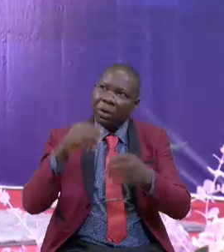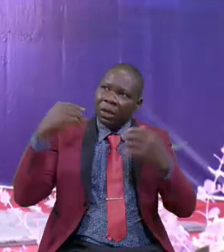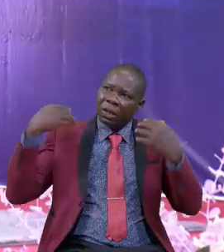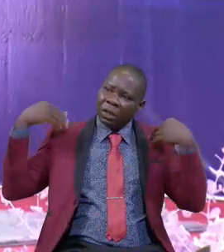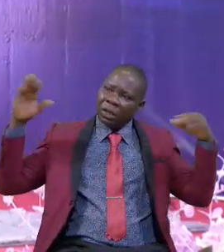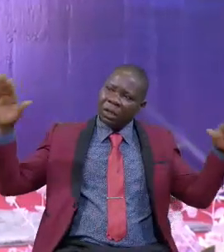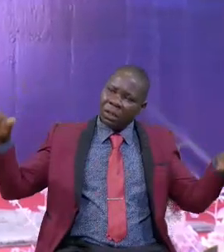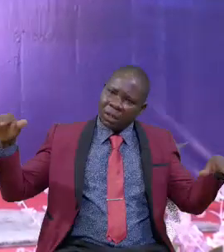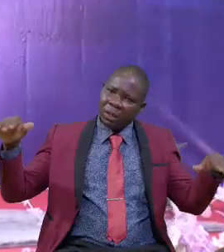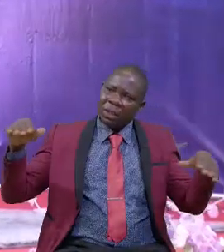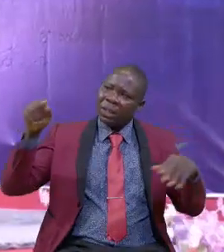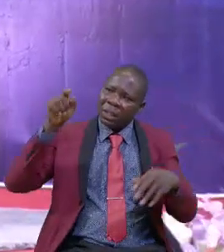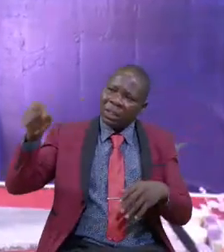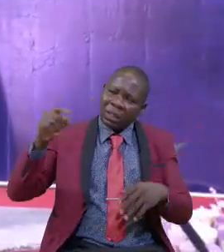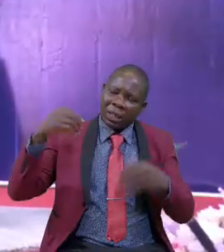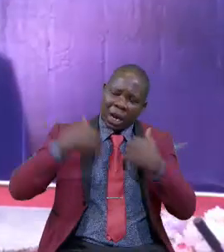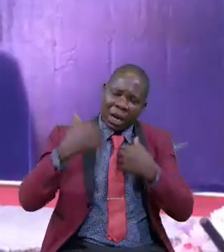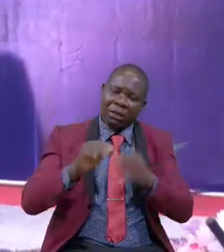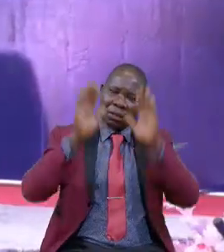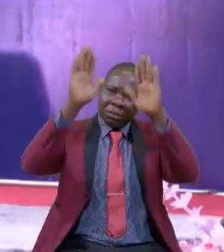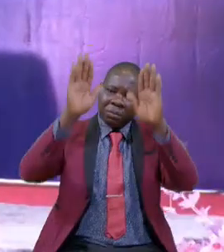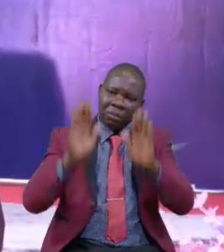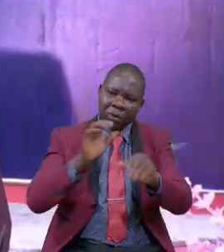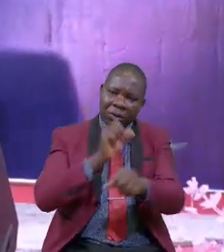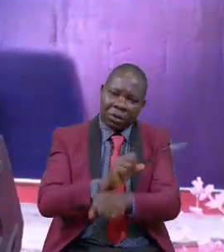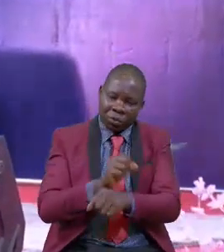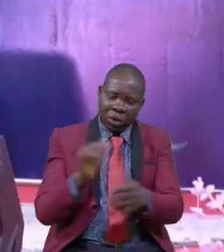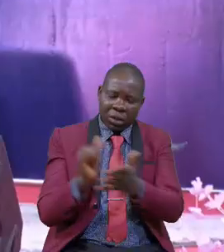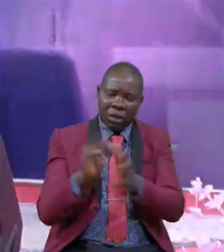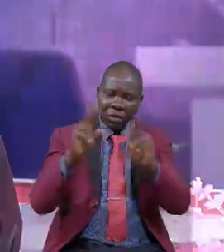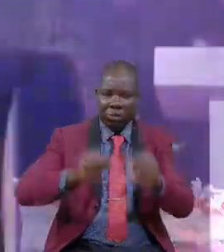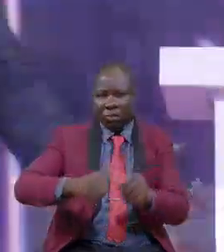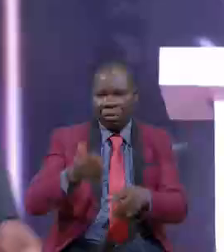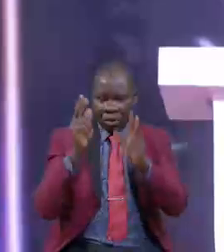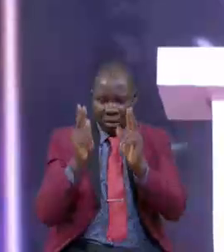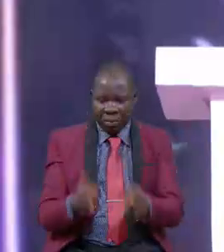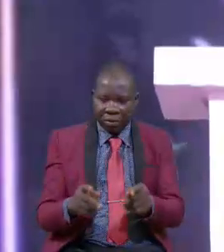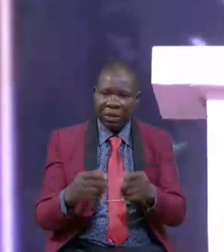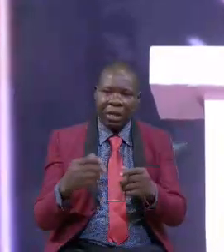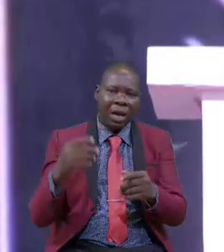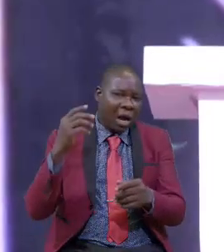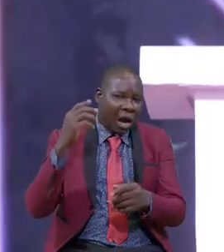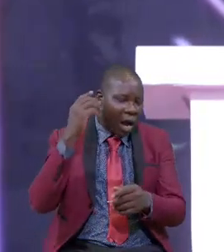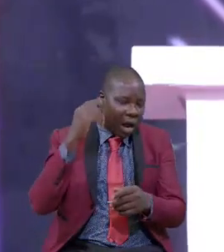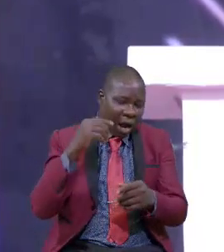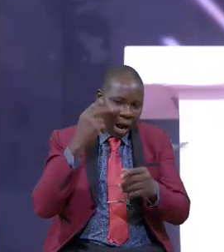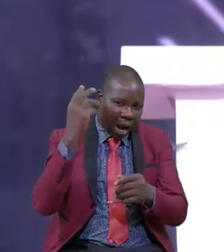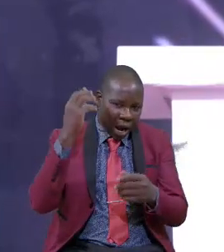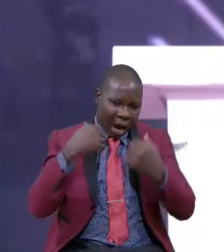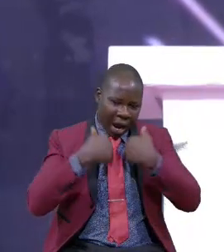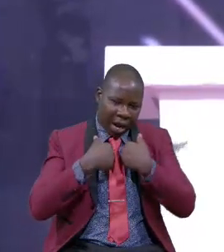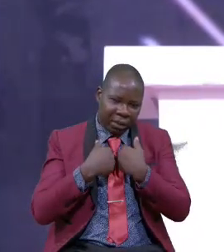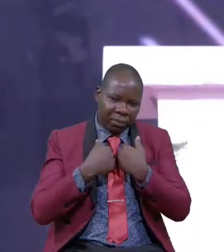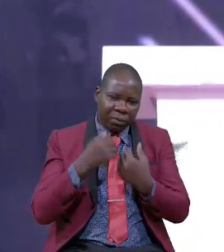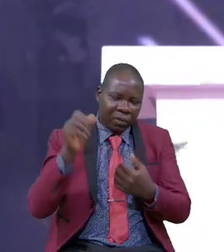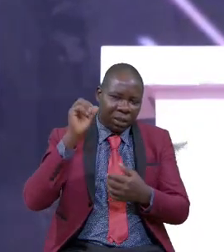ass he rode on, speaking his language and talking to him, and Balaam also talking